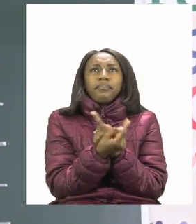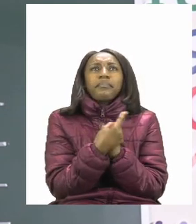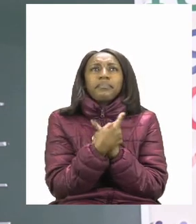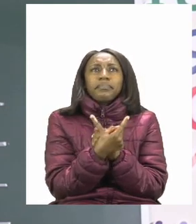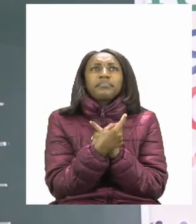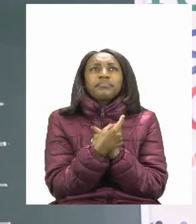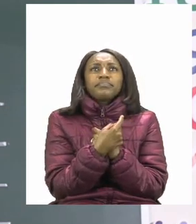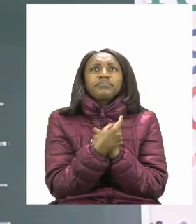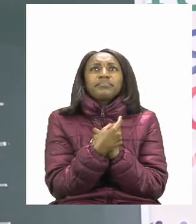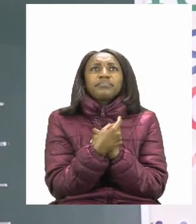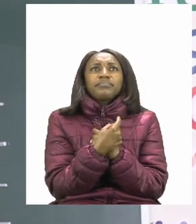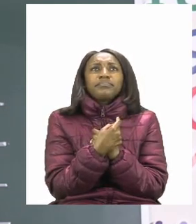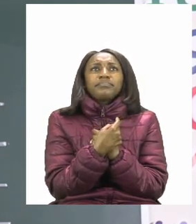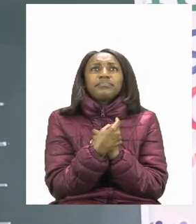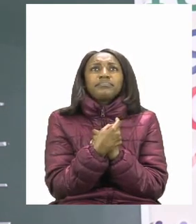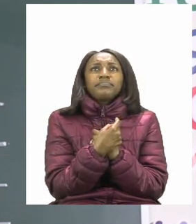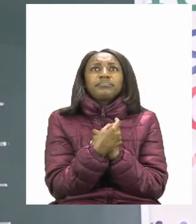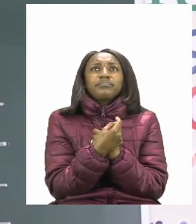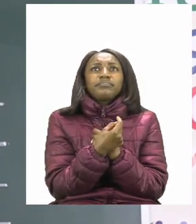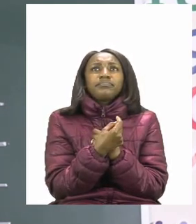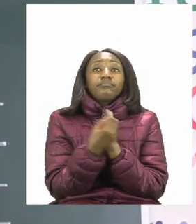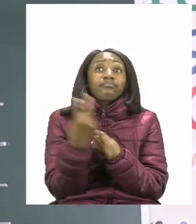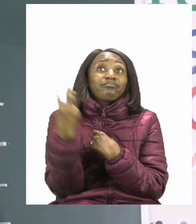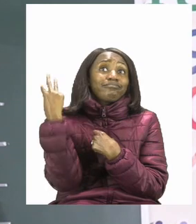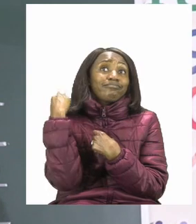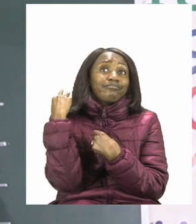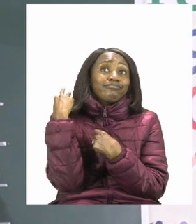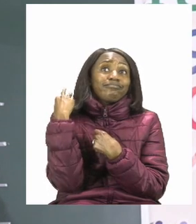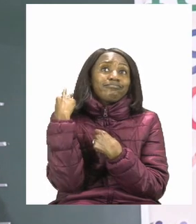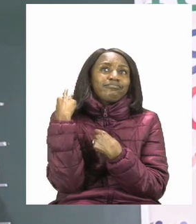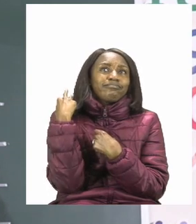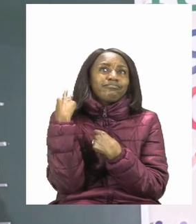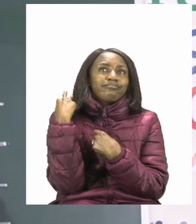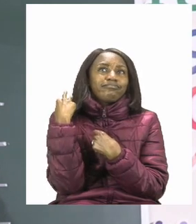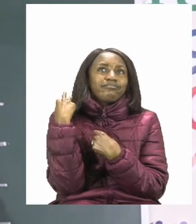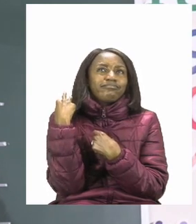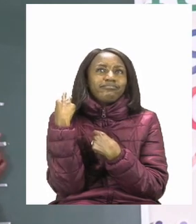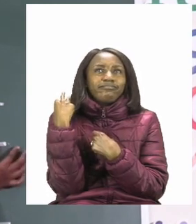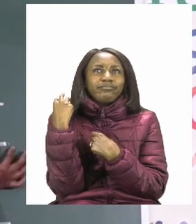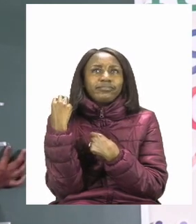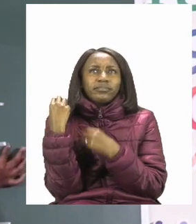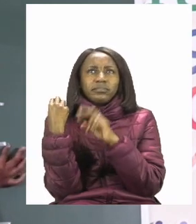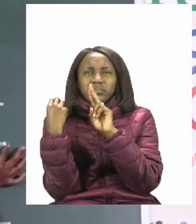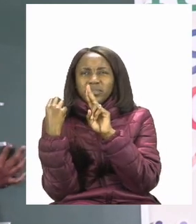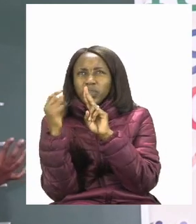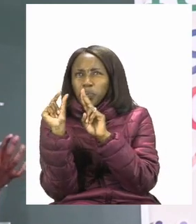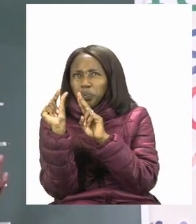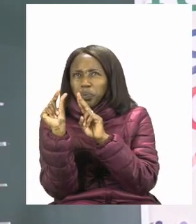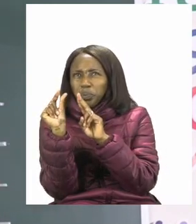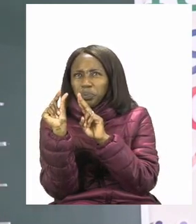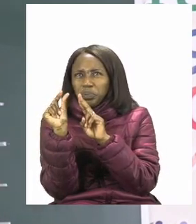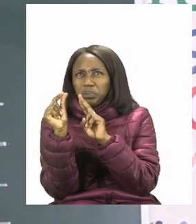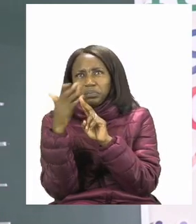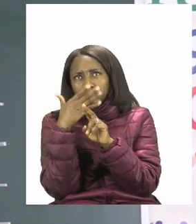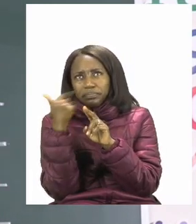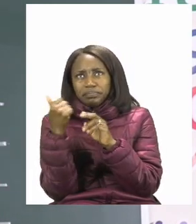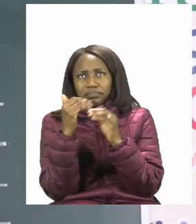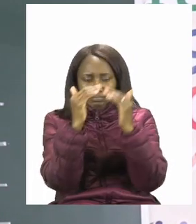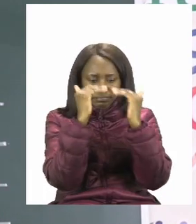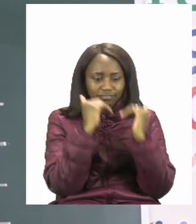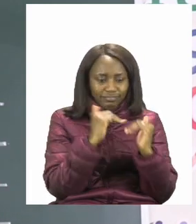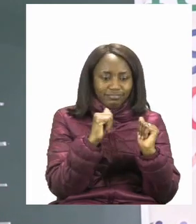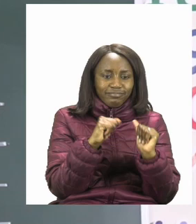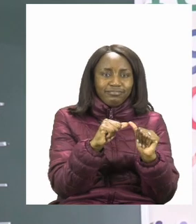is was. Now the next space that I have after putting my finger spacing is only this much.